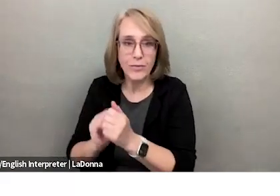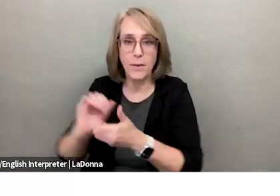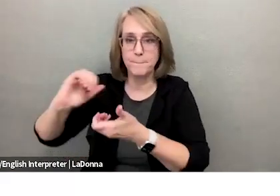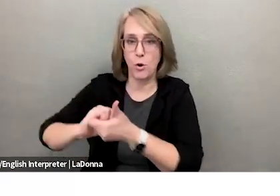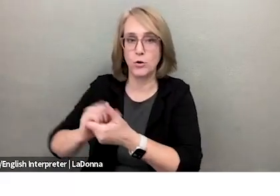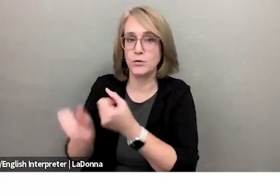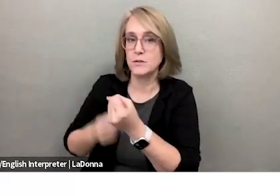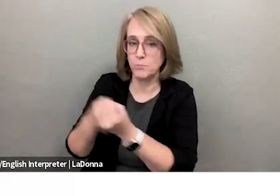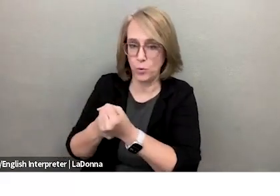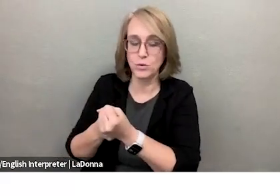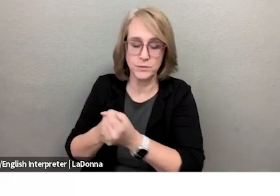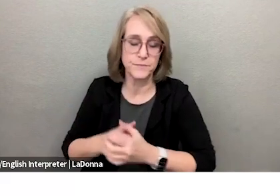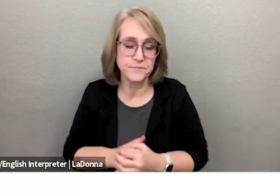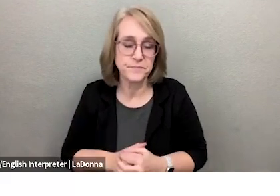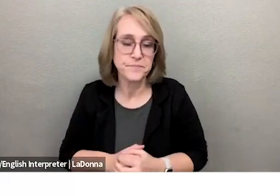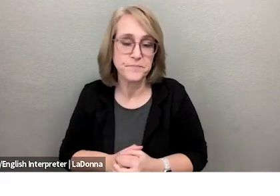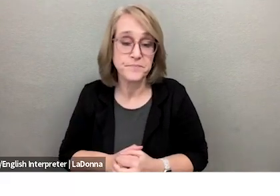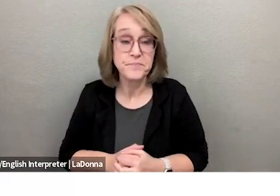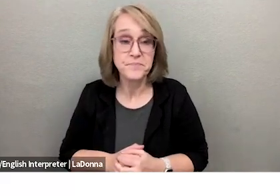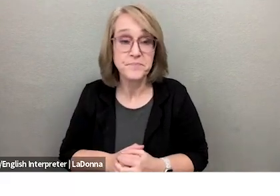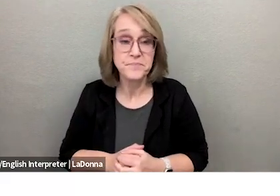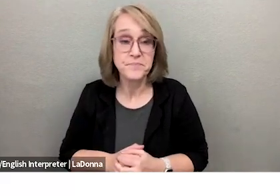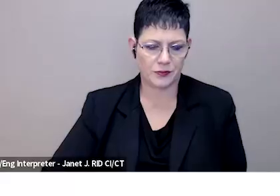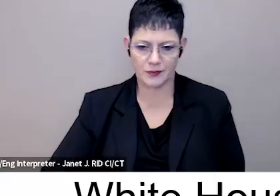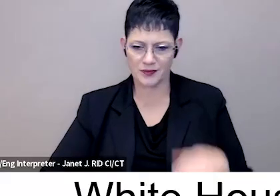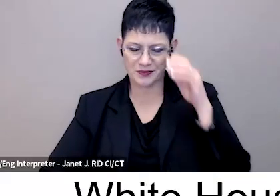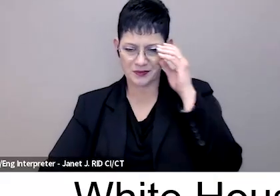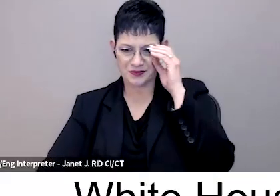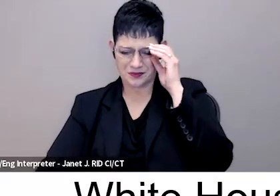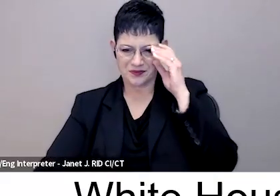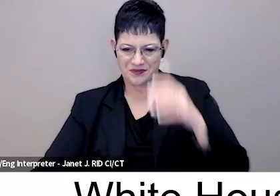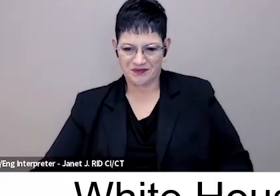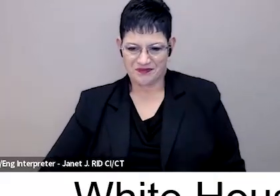have involved in this program. Next, please.